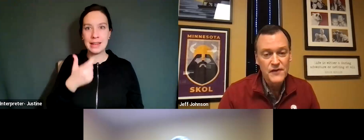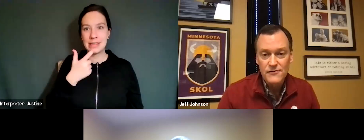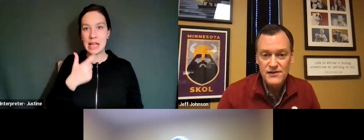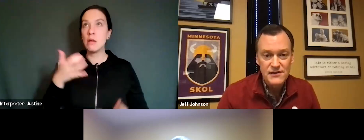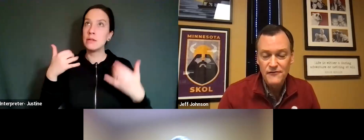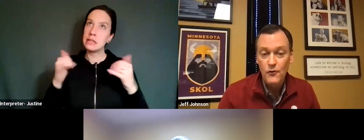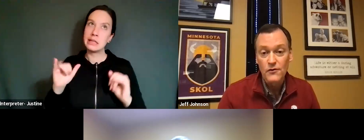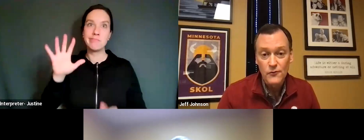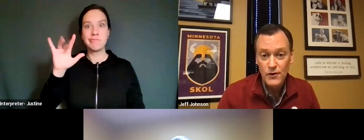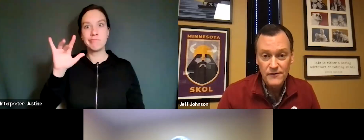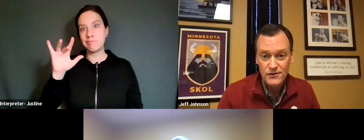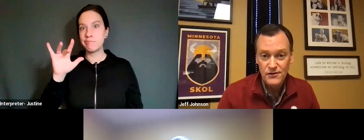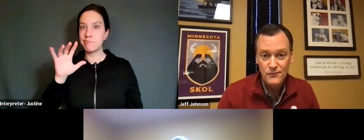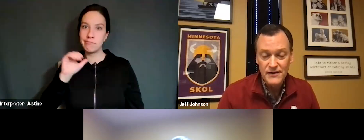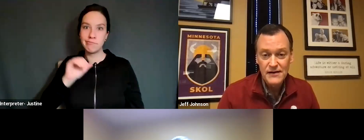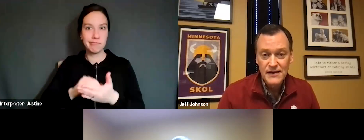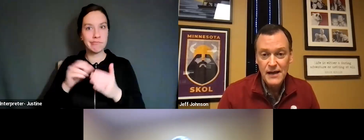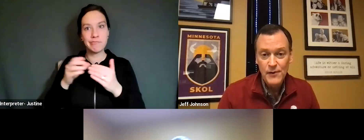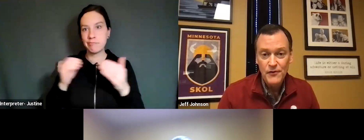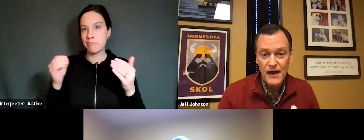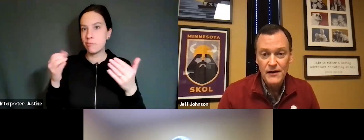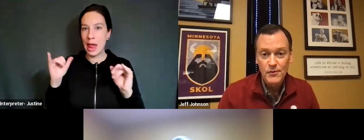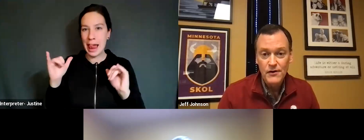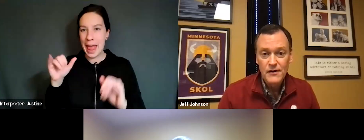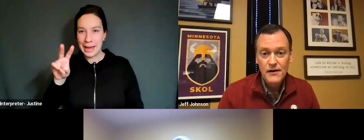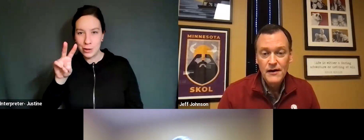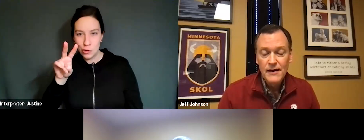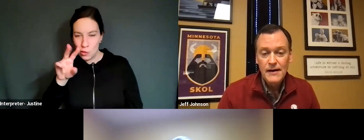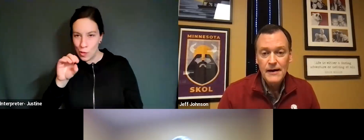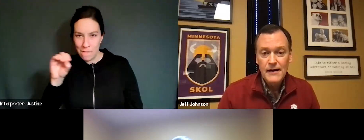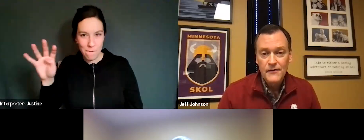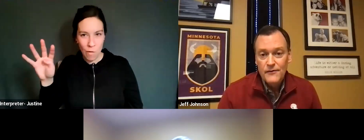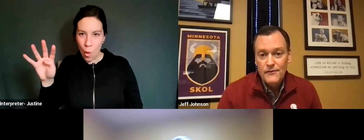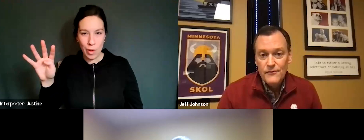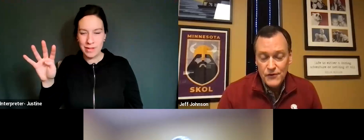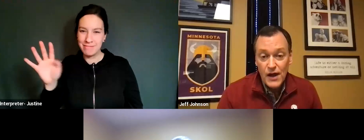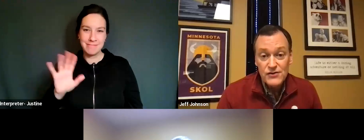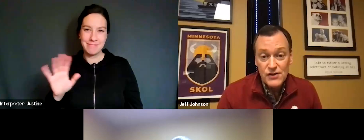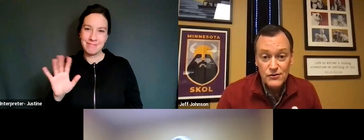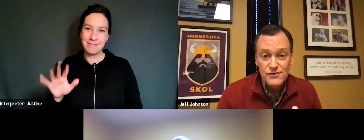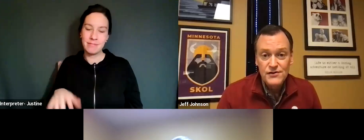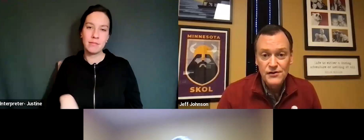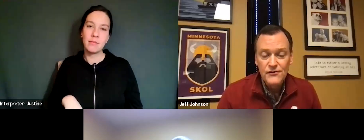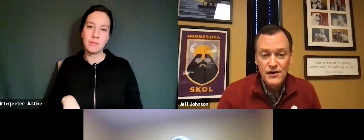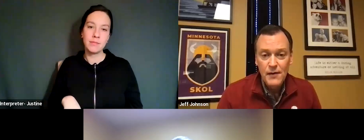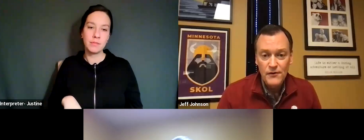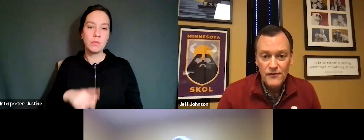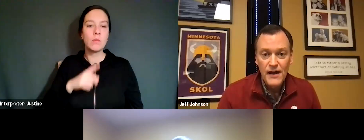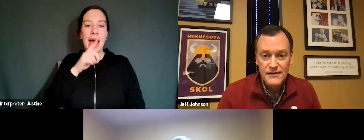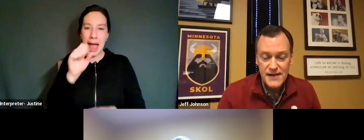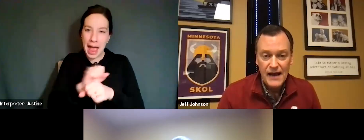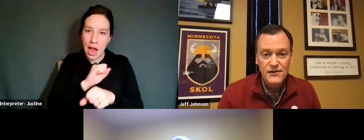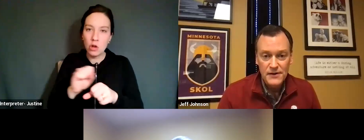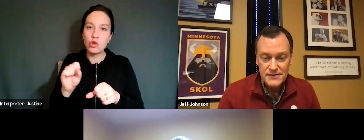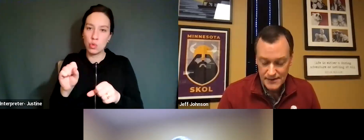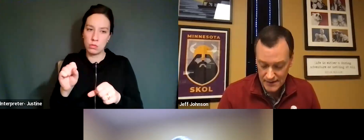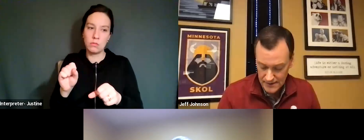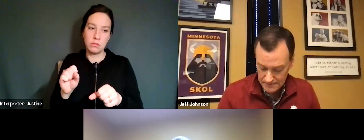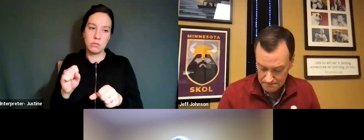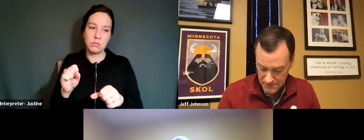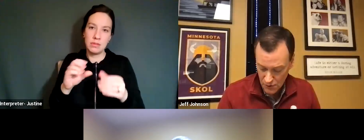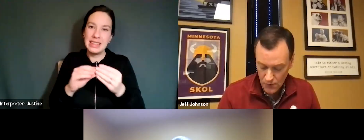in 2004 or whatever year we came up with that number, to actually use the number that is